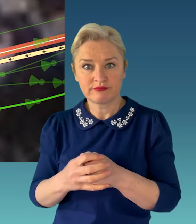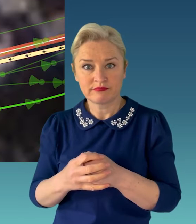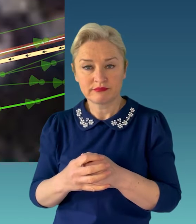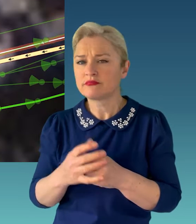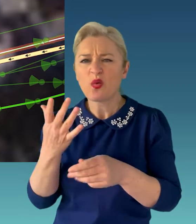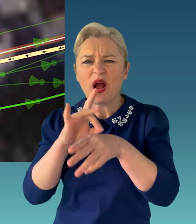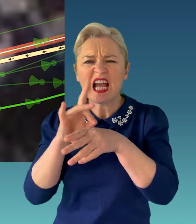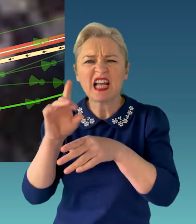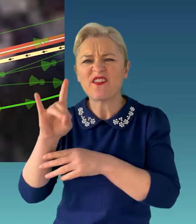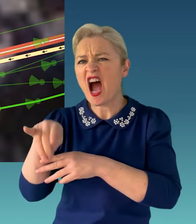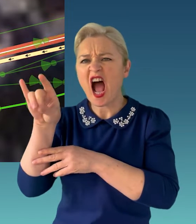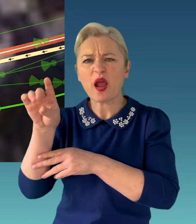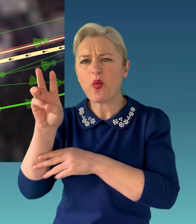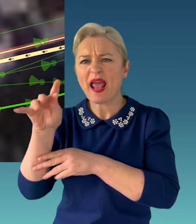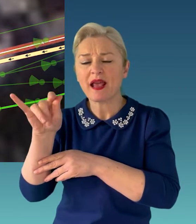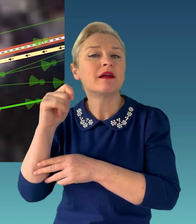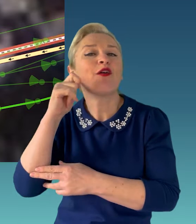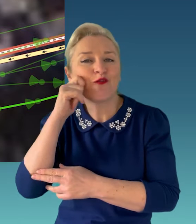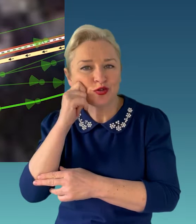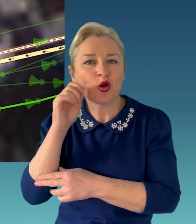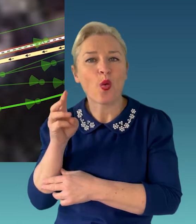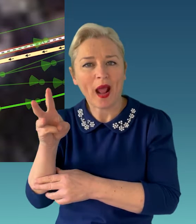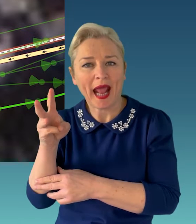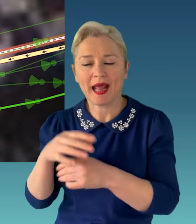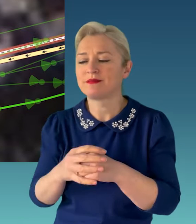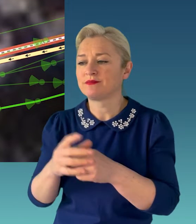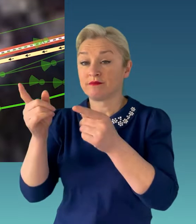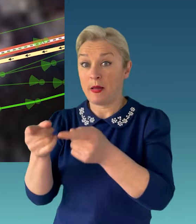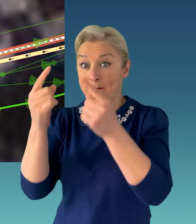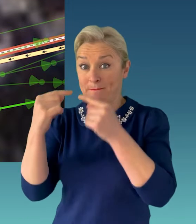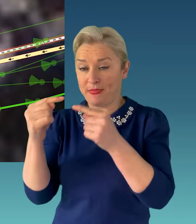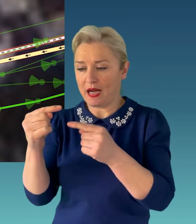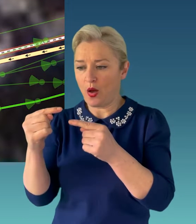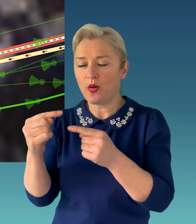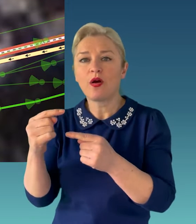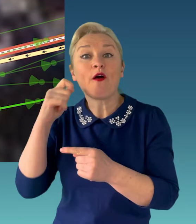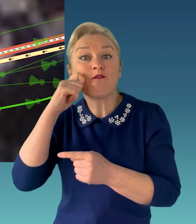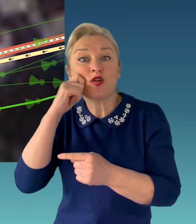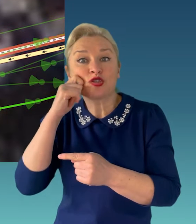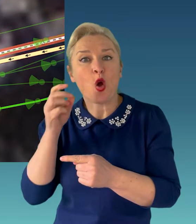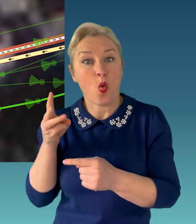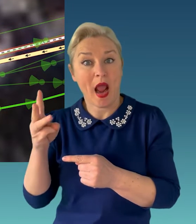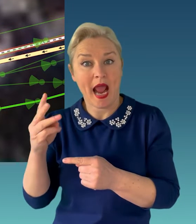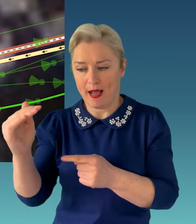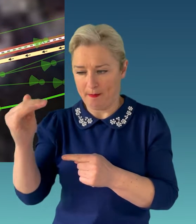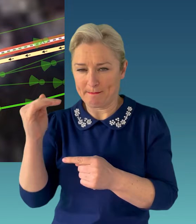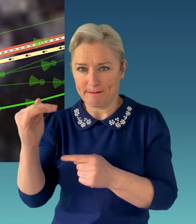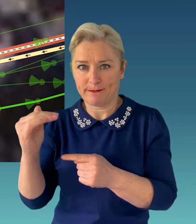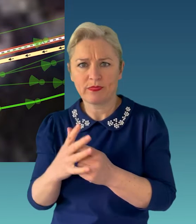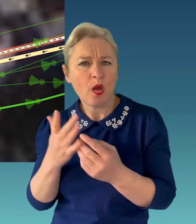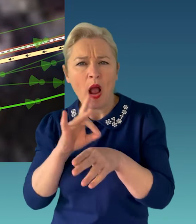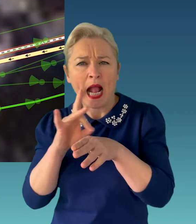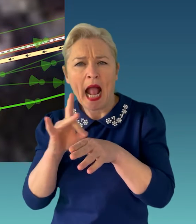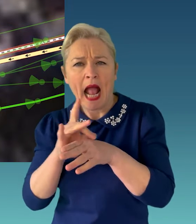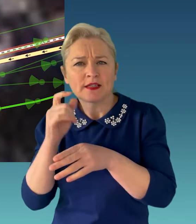And what kind of highway? It's a footway. Then below that, select Footway. And what kind of